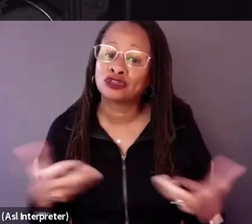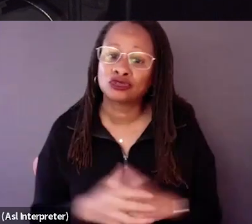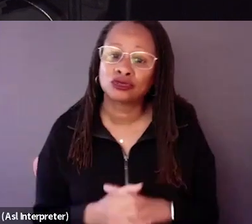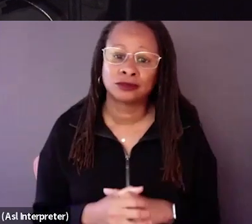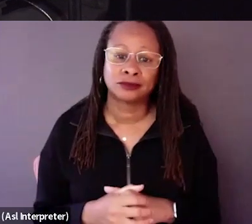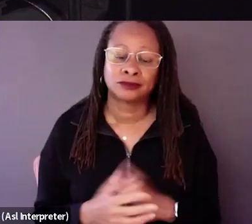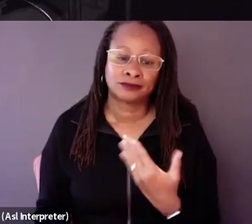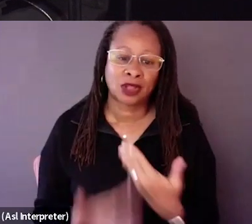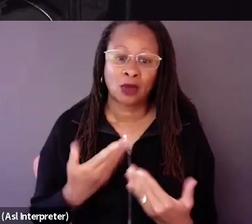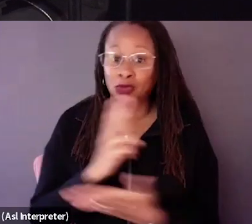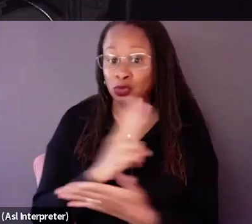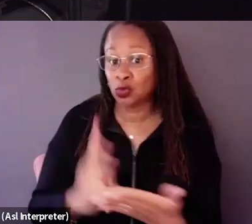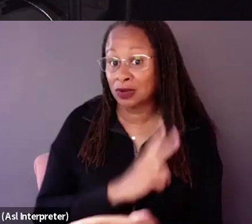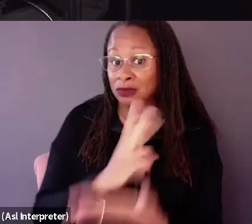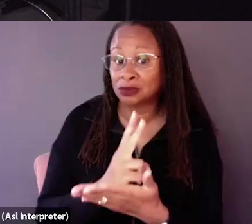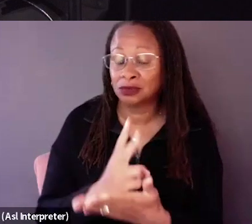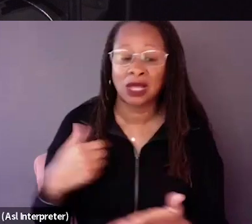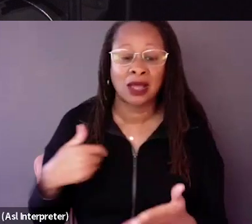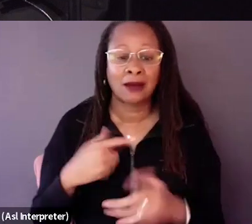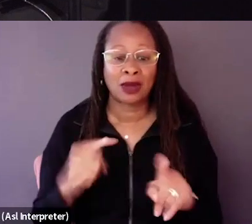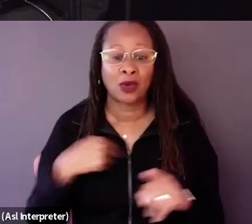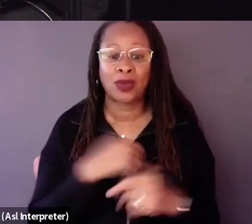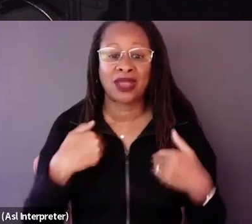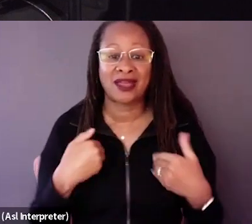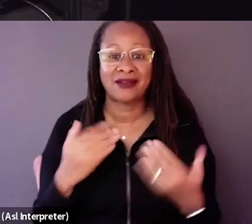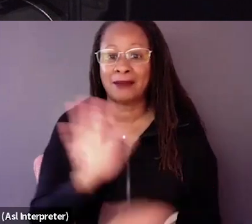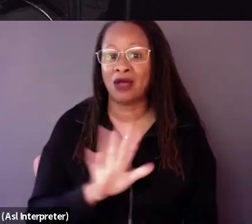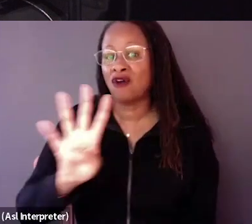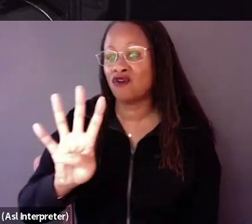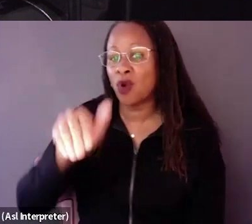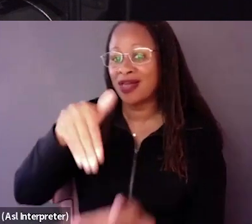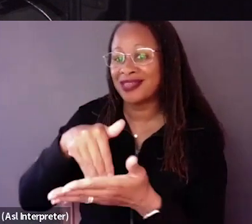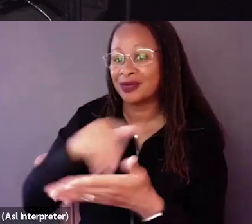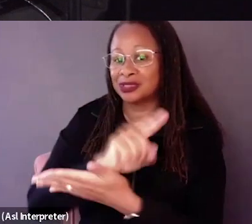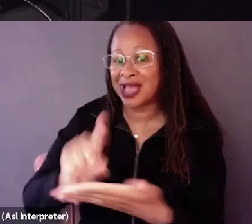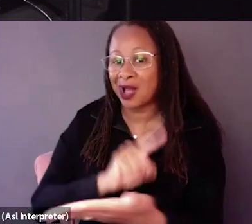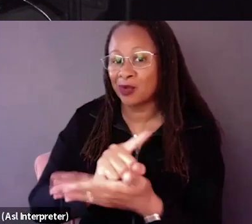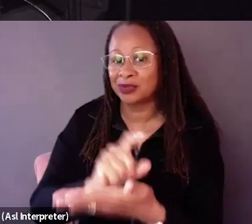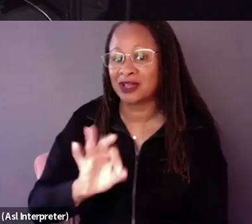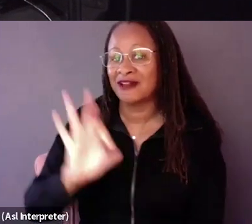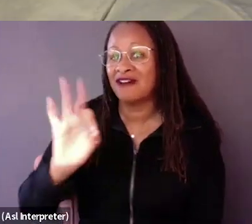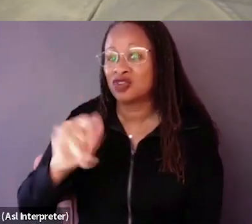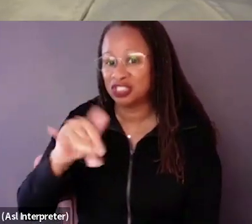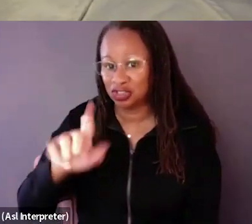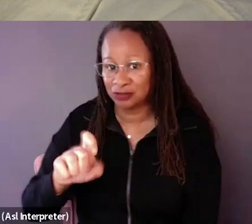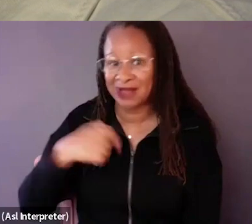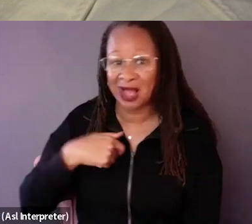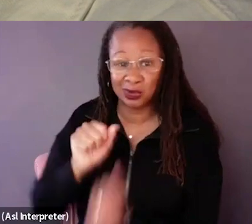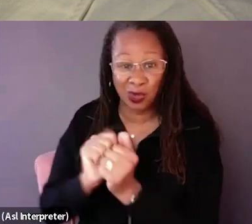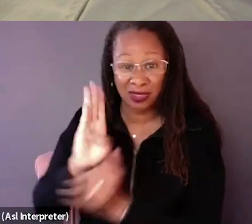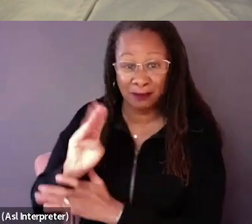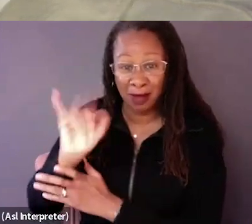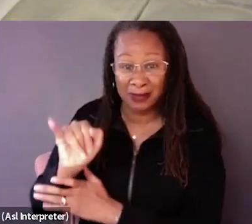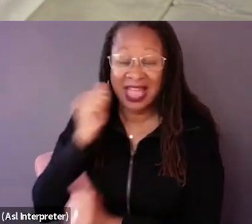here. Yeah. But talk about what you felt you needed to leave out, and striking that balance of both conveying